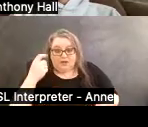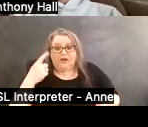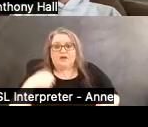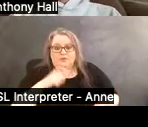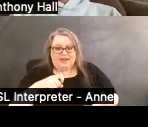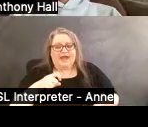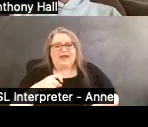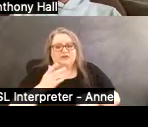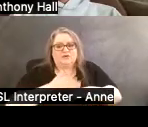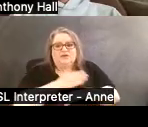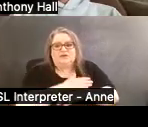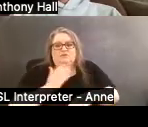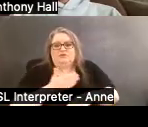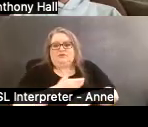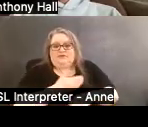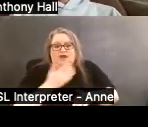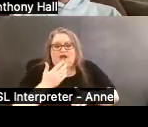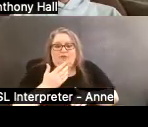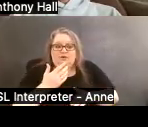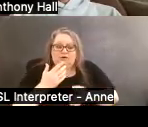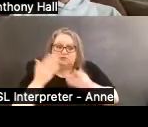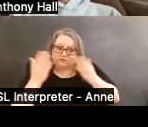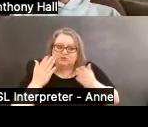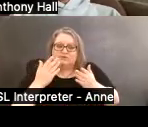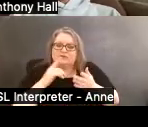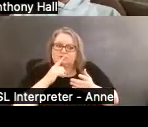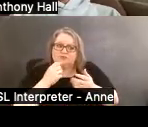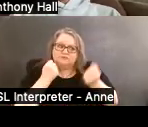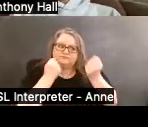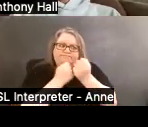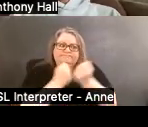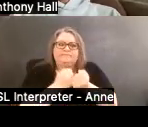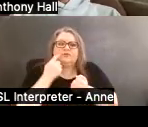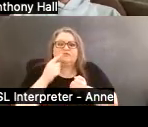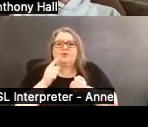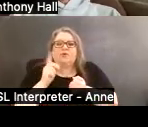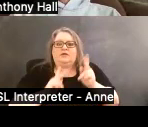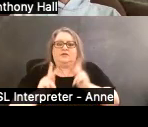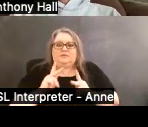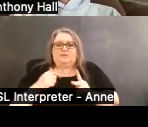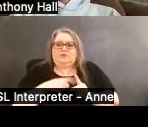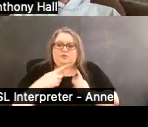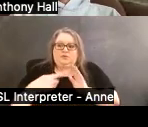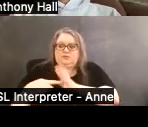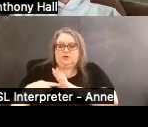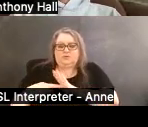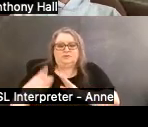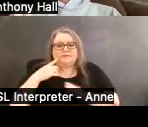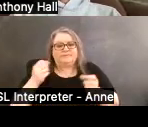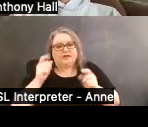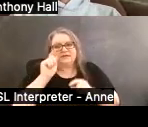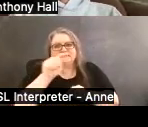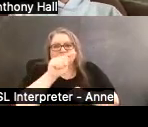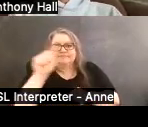our game in a way and truly advocate for our people. Because there were flat out some agencies, and like I said, it wasn't